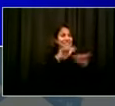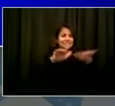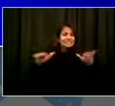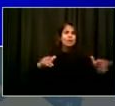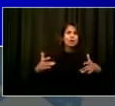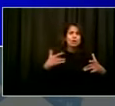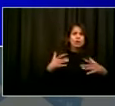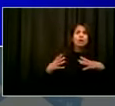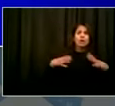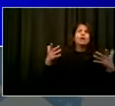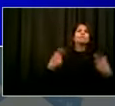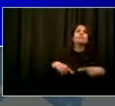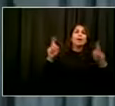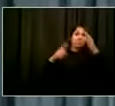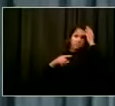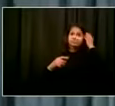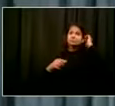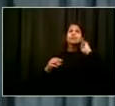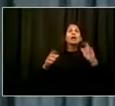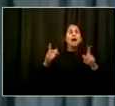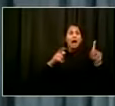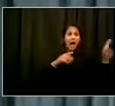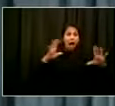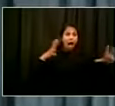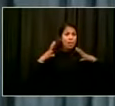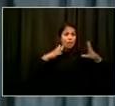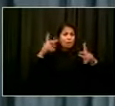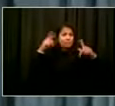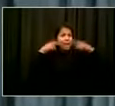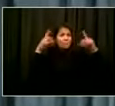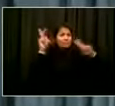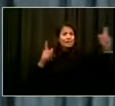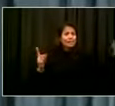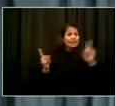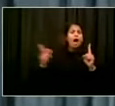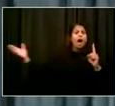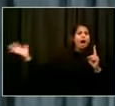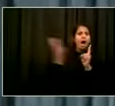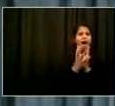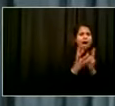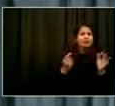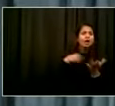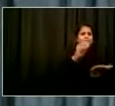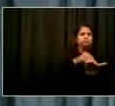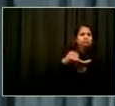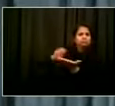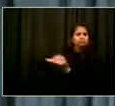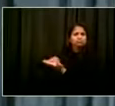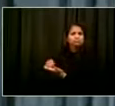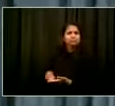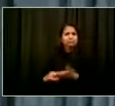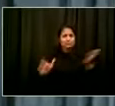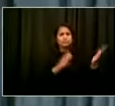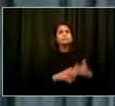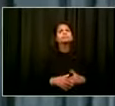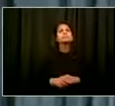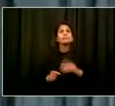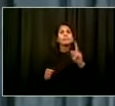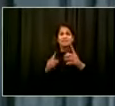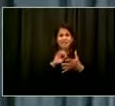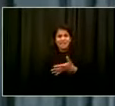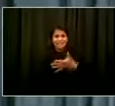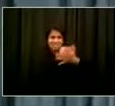proud of, the fight isn't over. So I do want to close with the fact that we want to ensure that the count is accurate. President